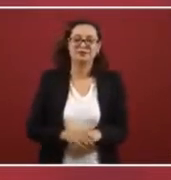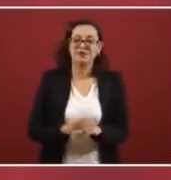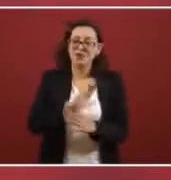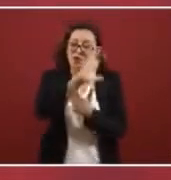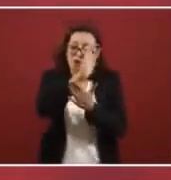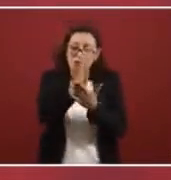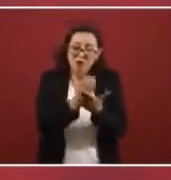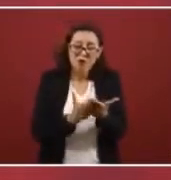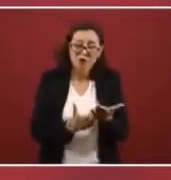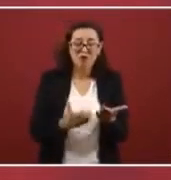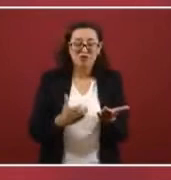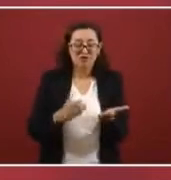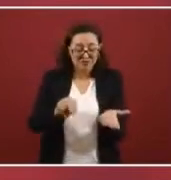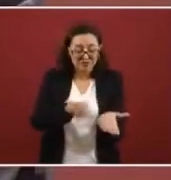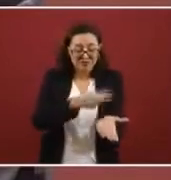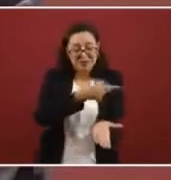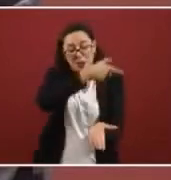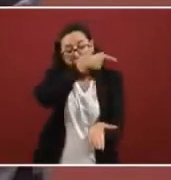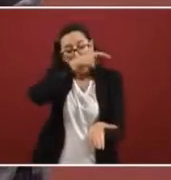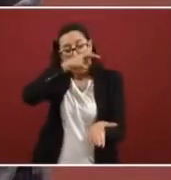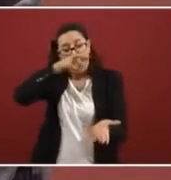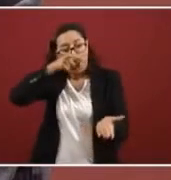Accepting a